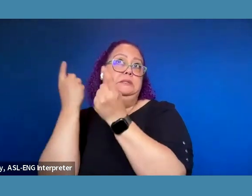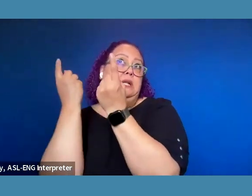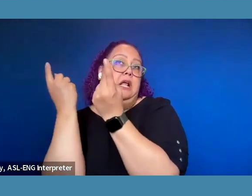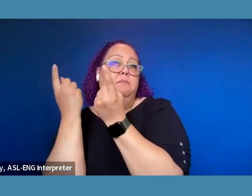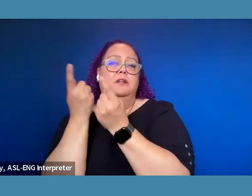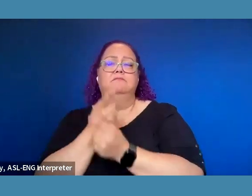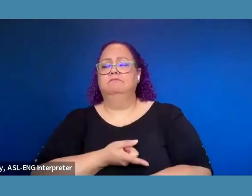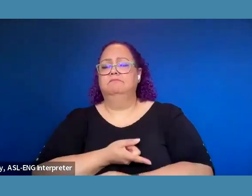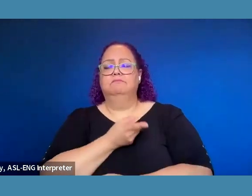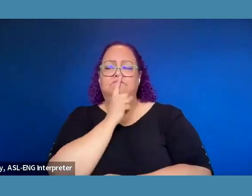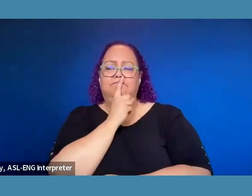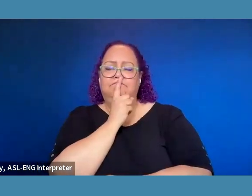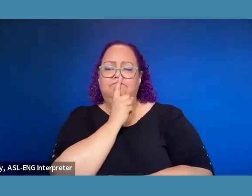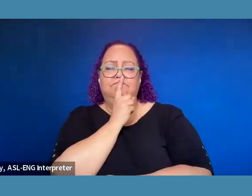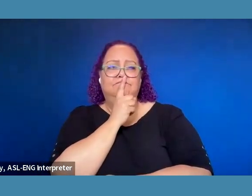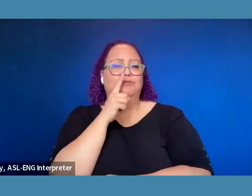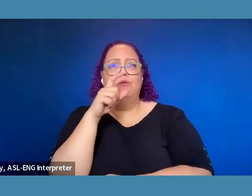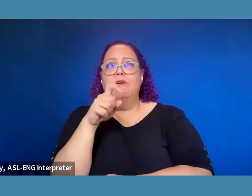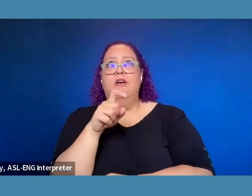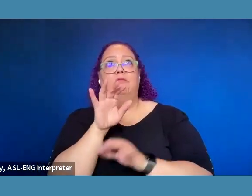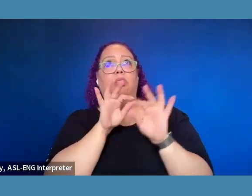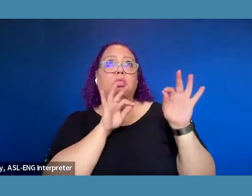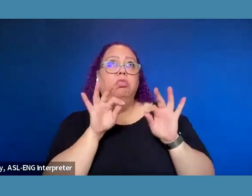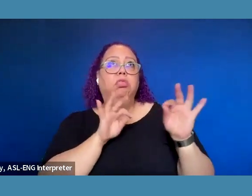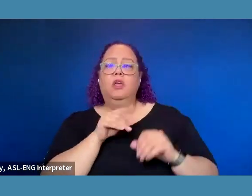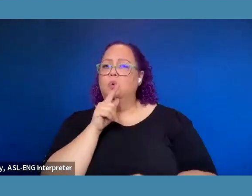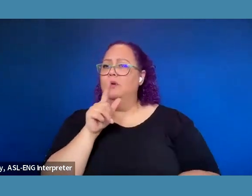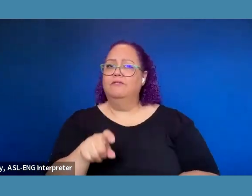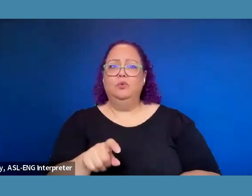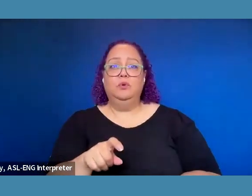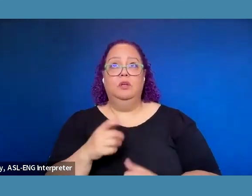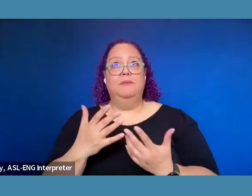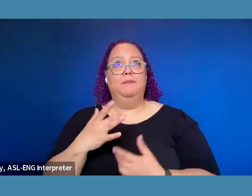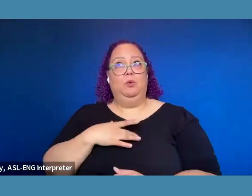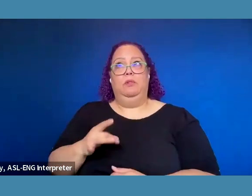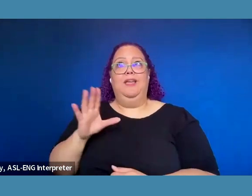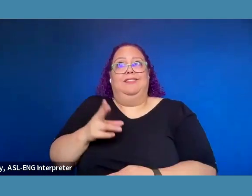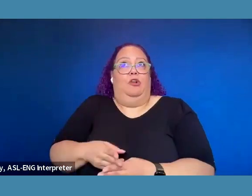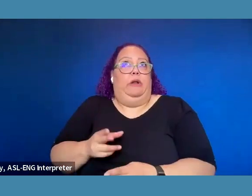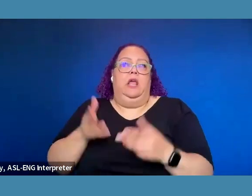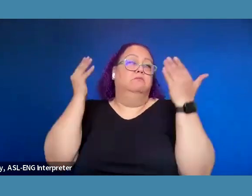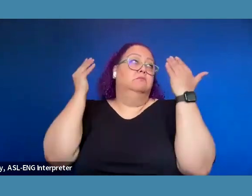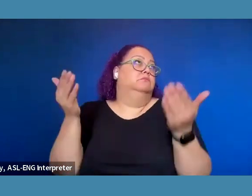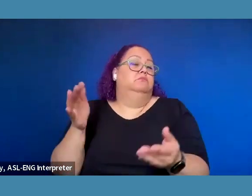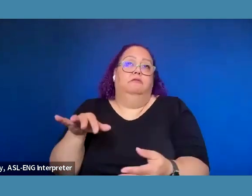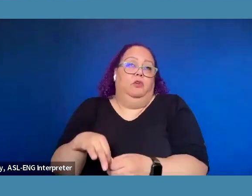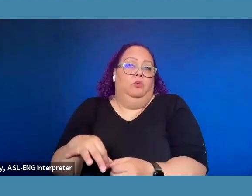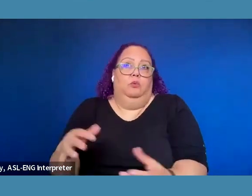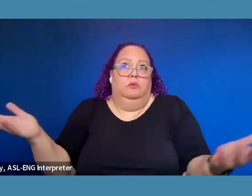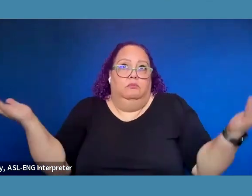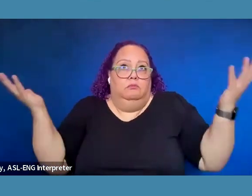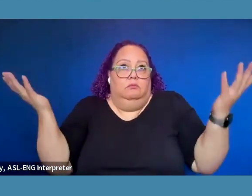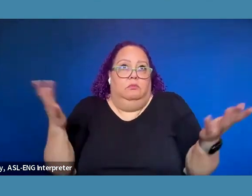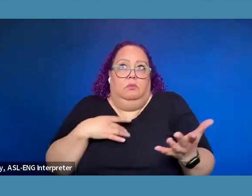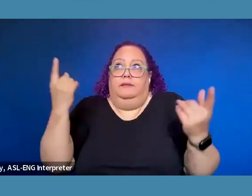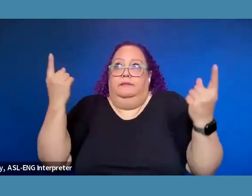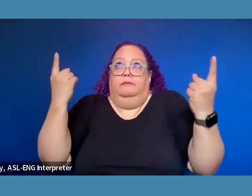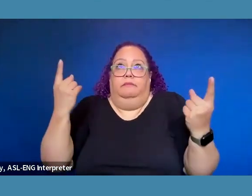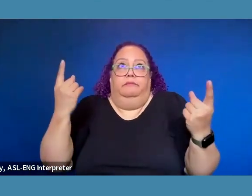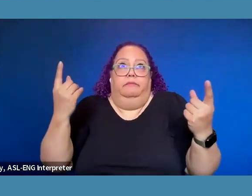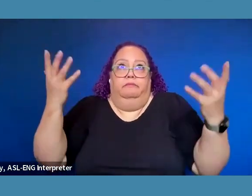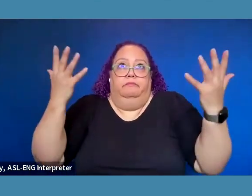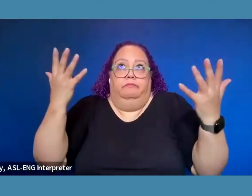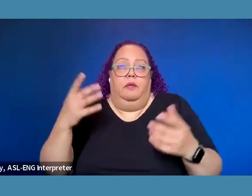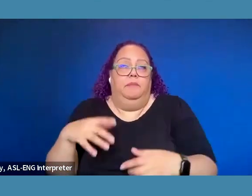reason is. You can literally just like the person's name or like anything about them, just want to vote for